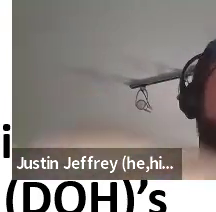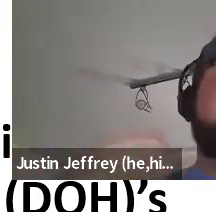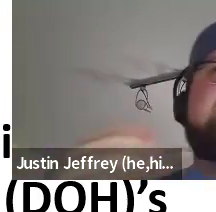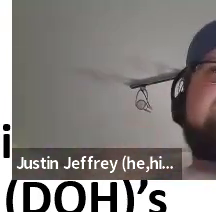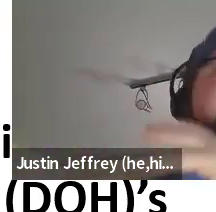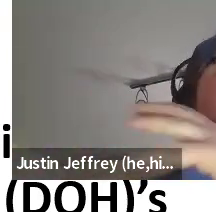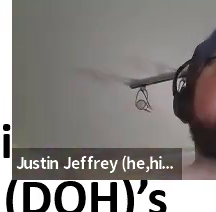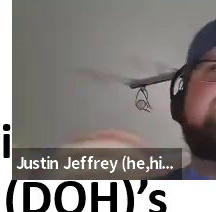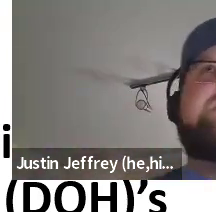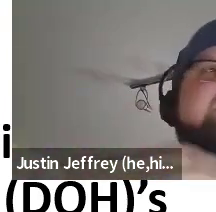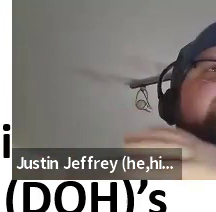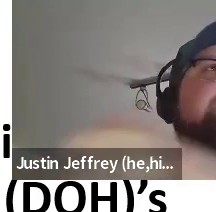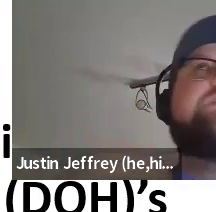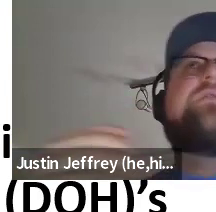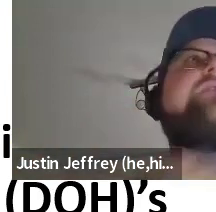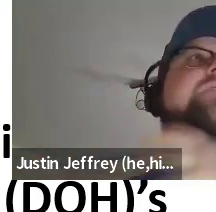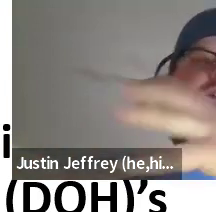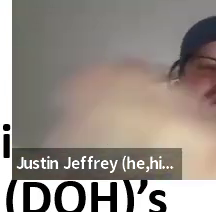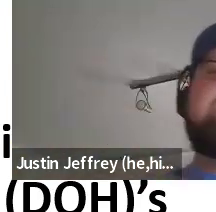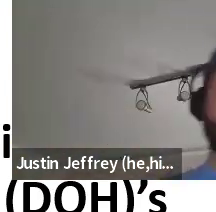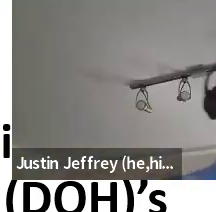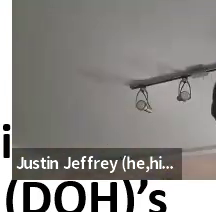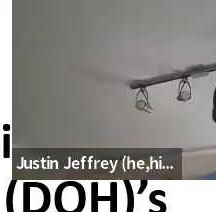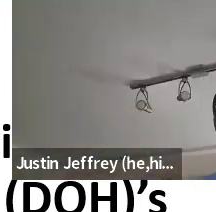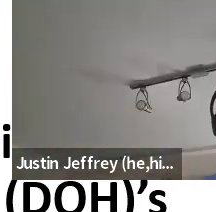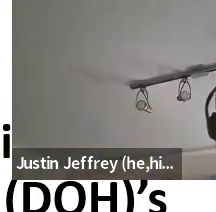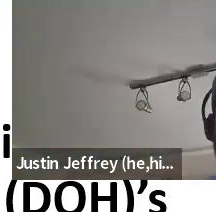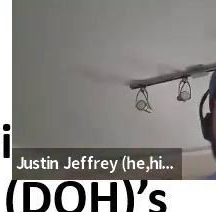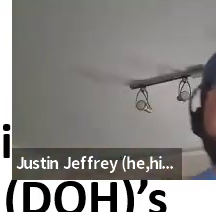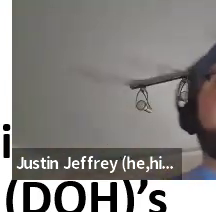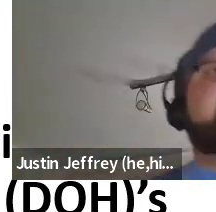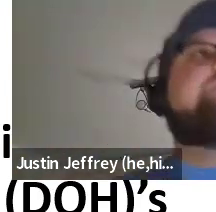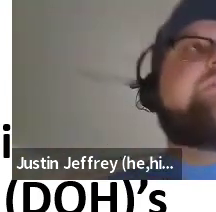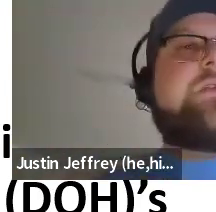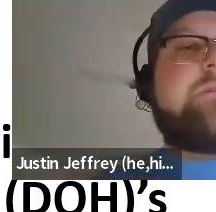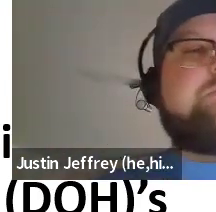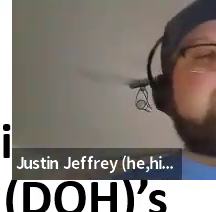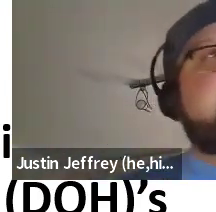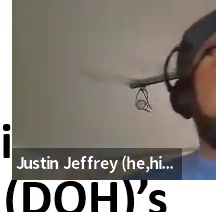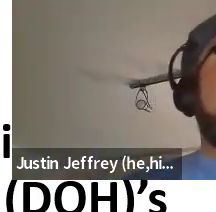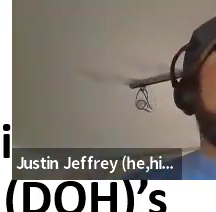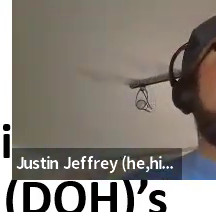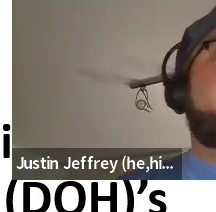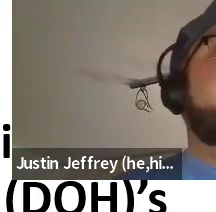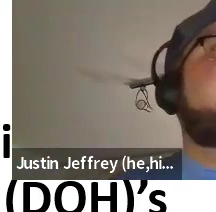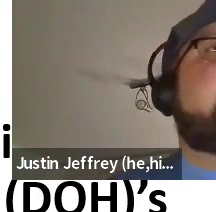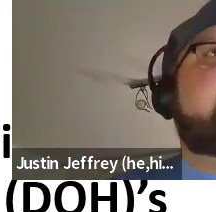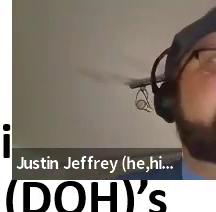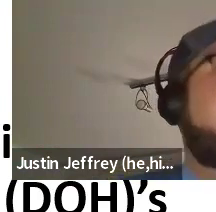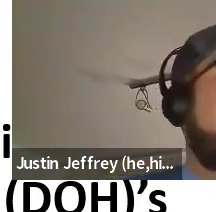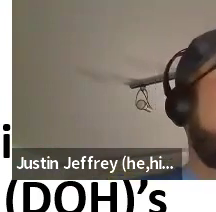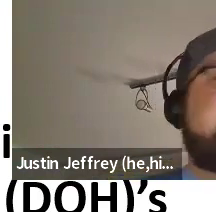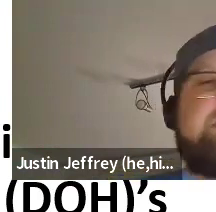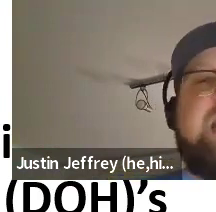to a computer and all that jazz, or have someone in their life that can, help them get them set up for this. But there is a phone number for this telehealth program as